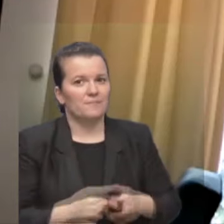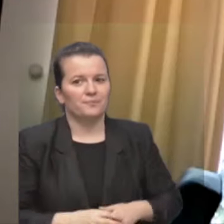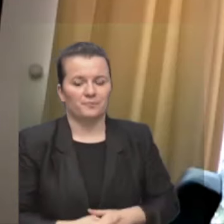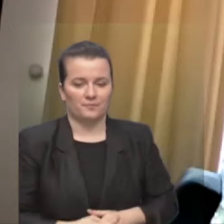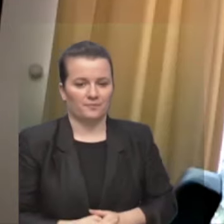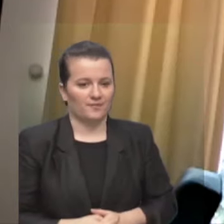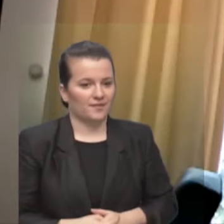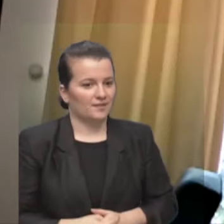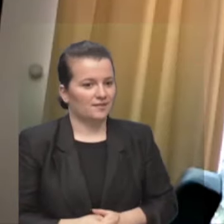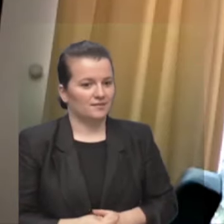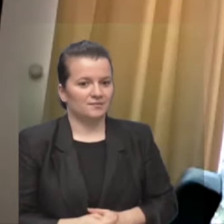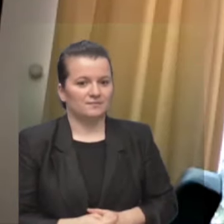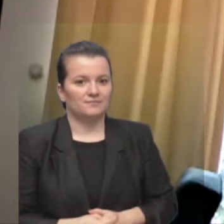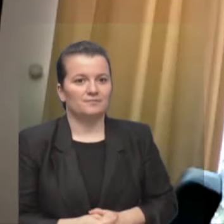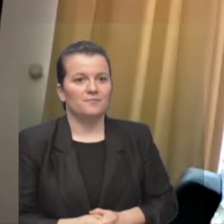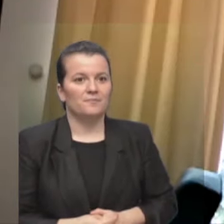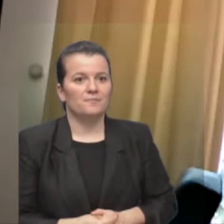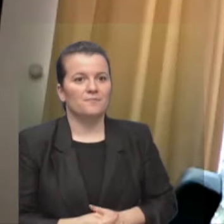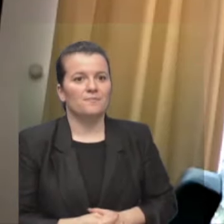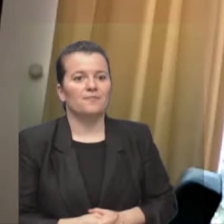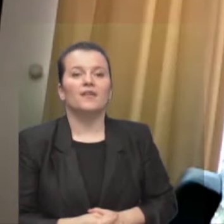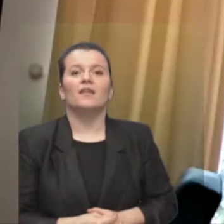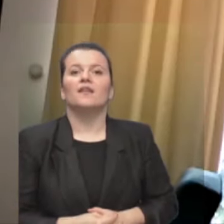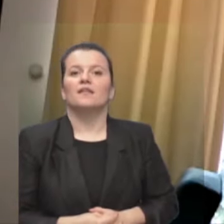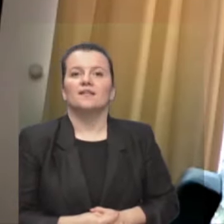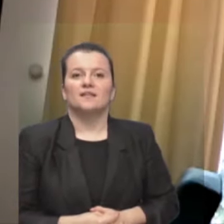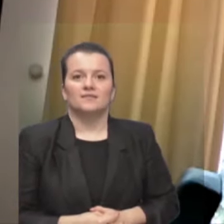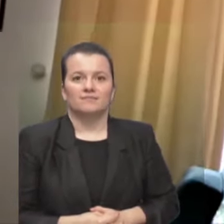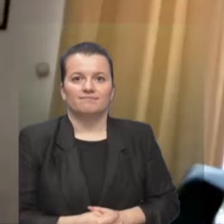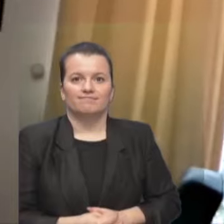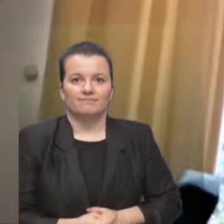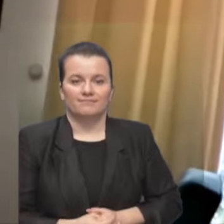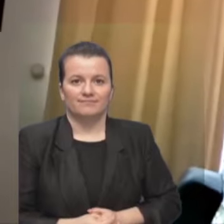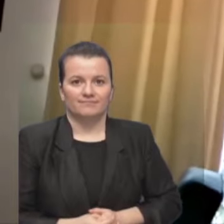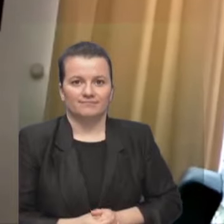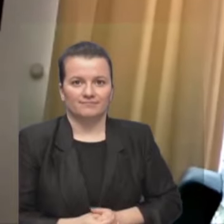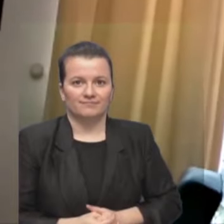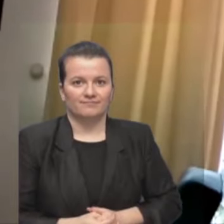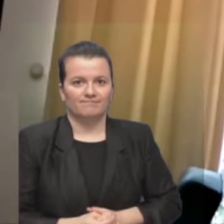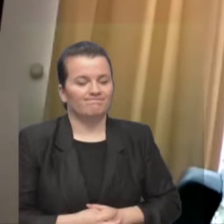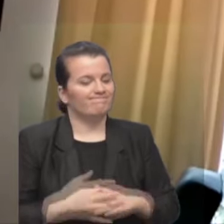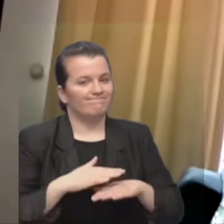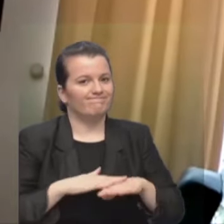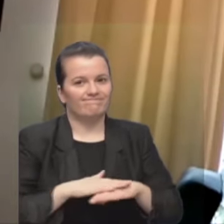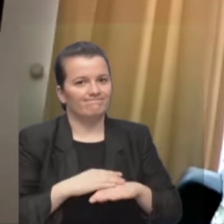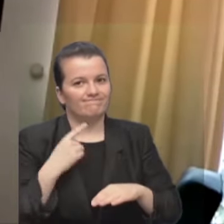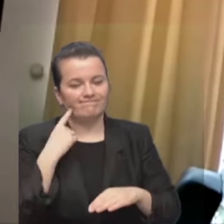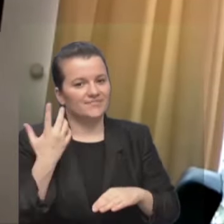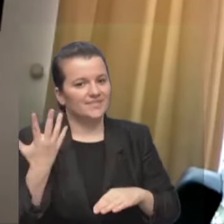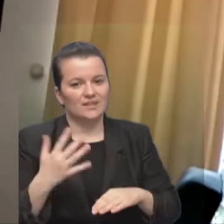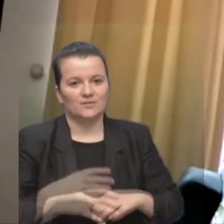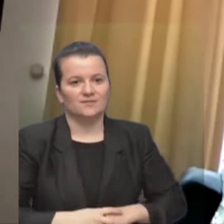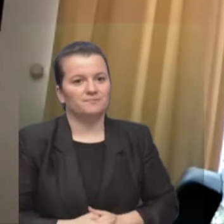43 stake in Nissan, has lost control of Nissan with the Japanese management, who has no concern